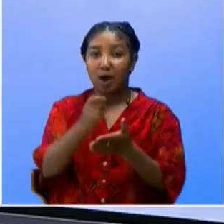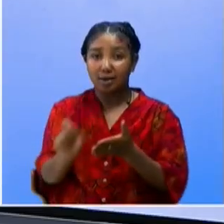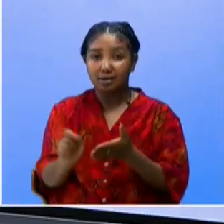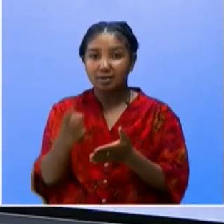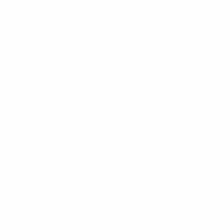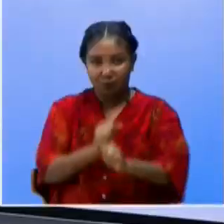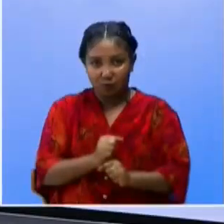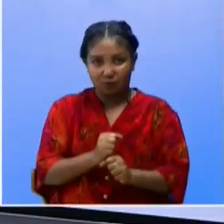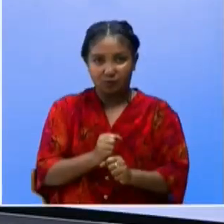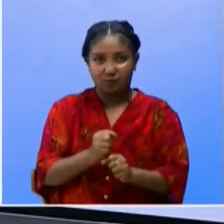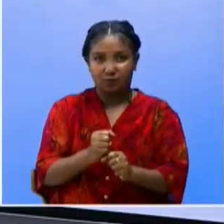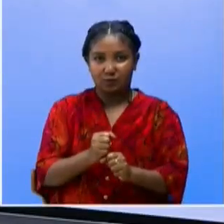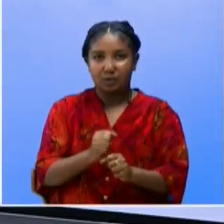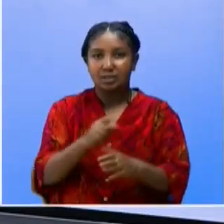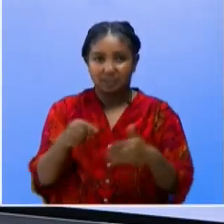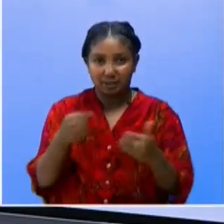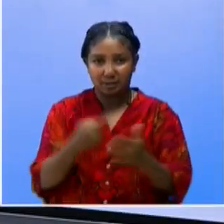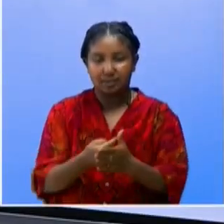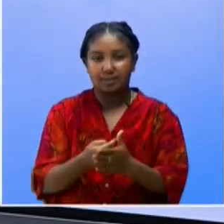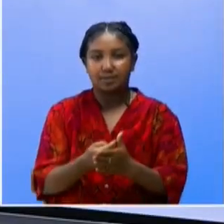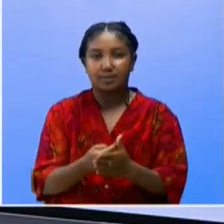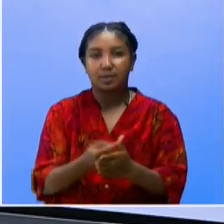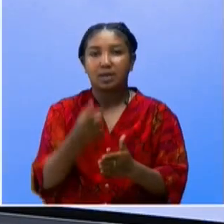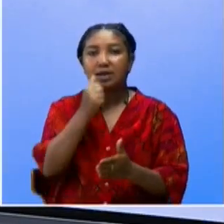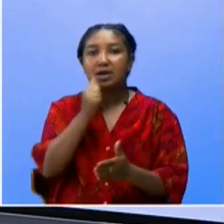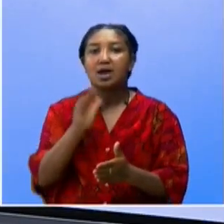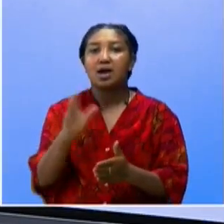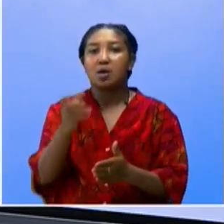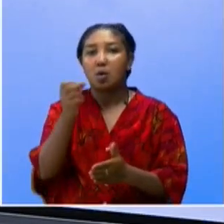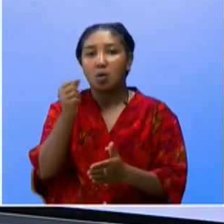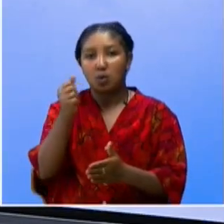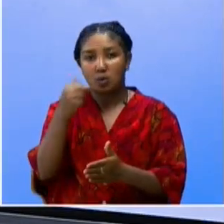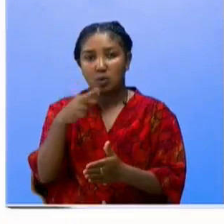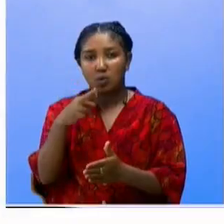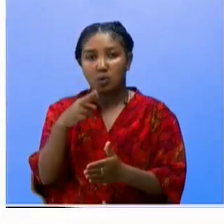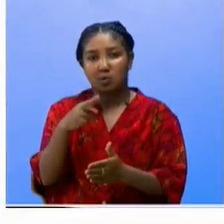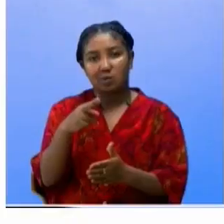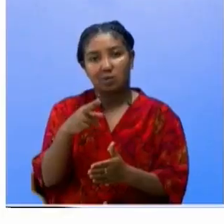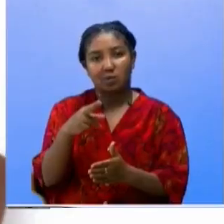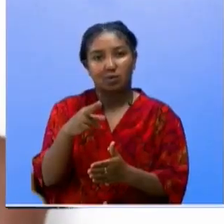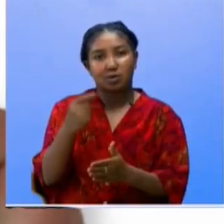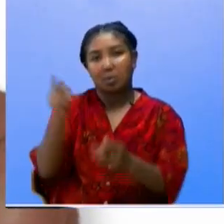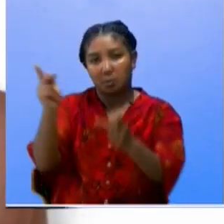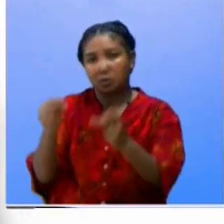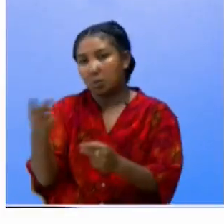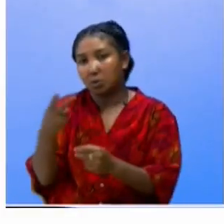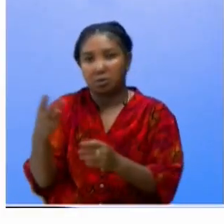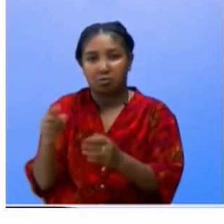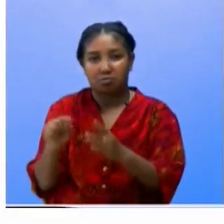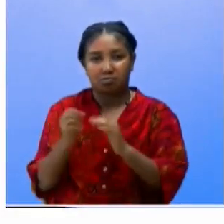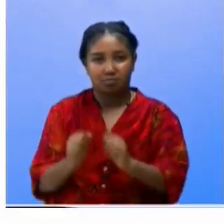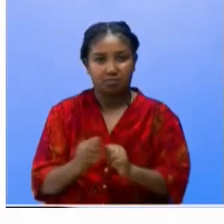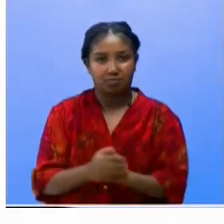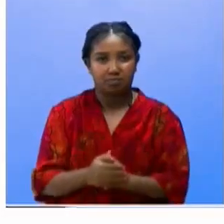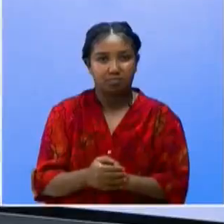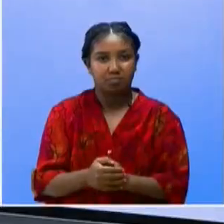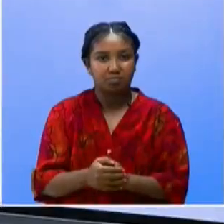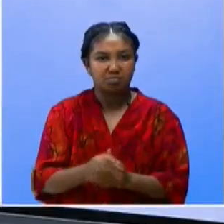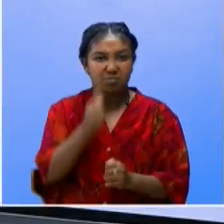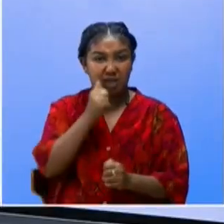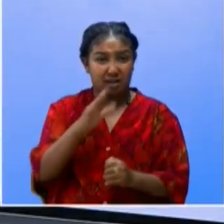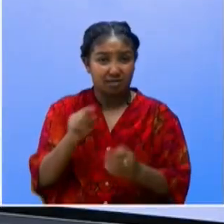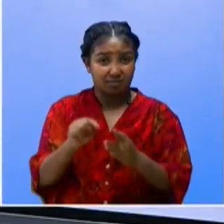the project. So we can start from her or the project. Can we start from